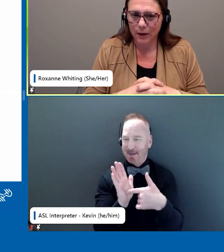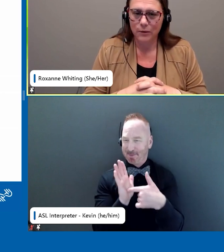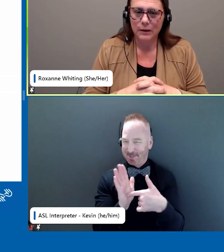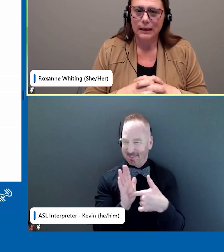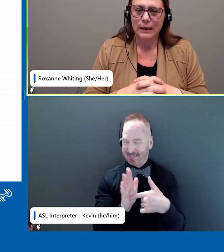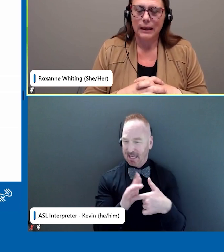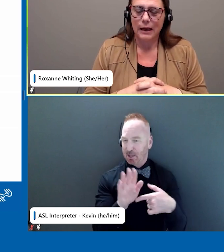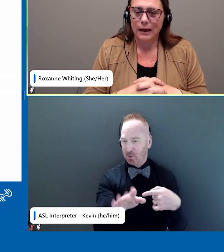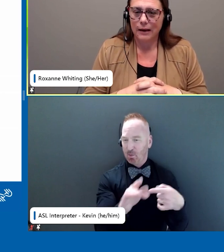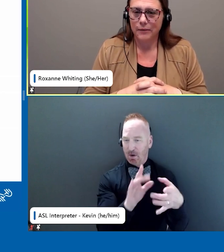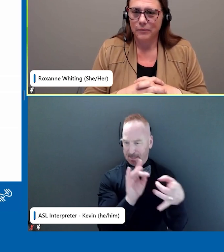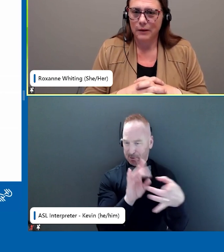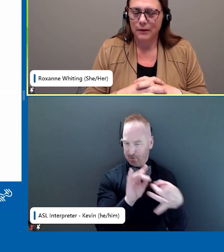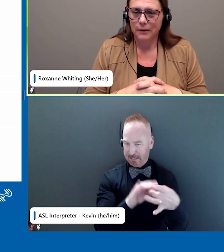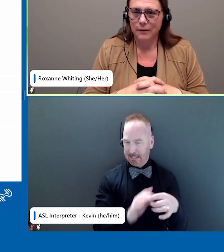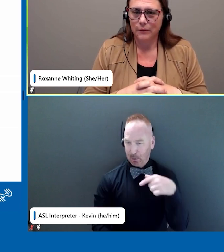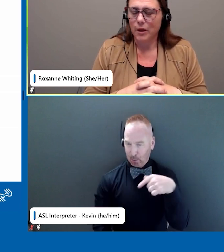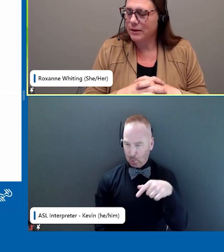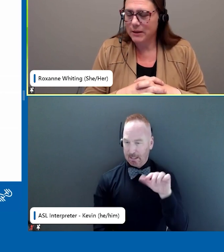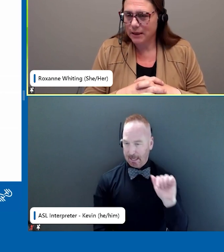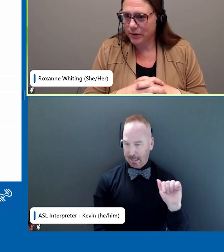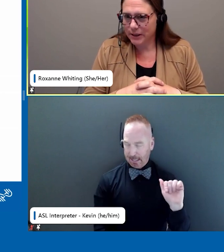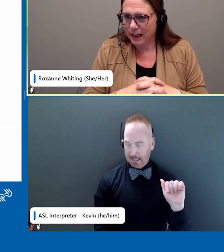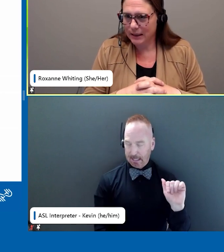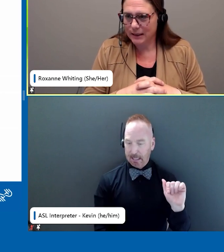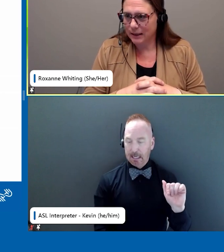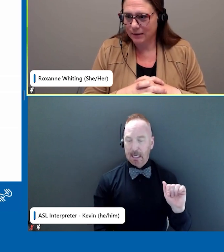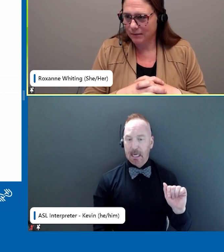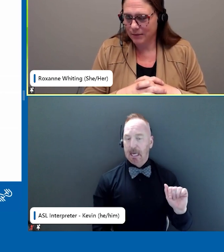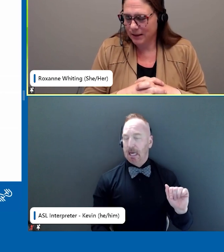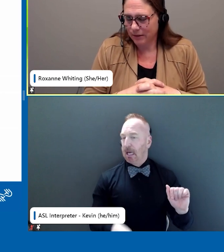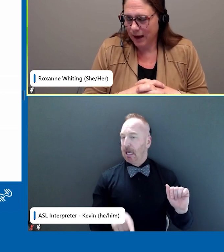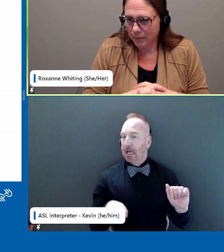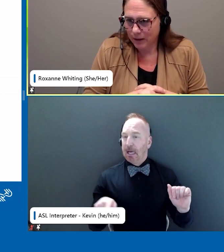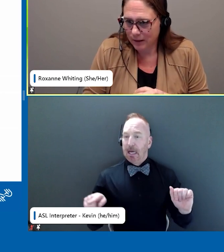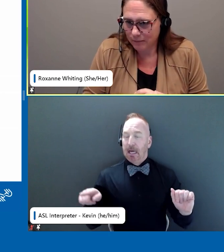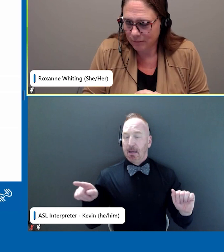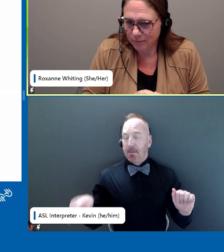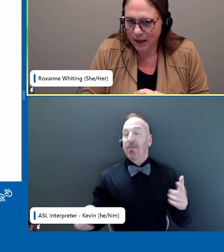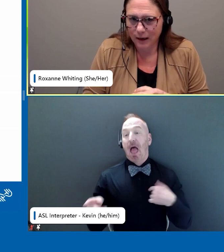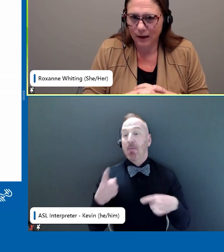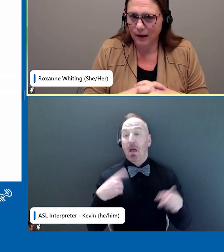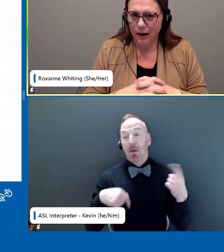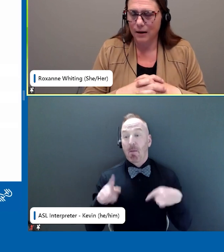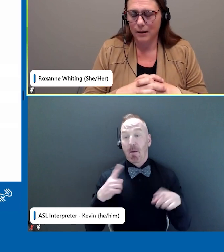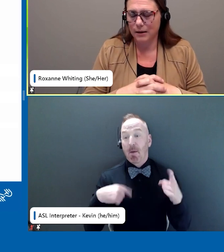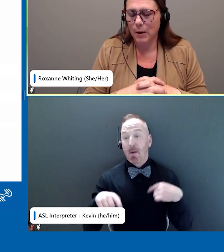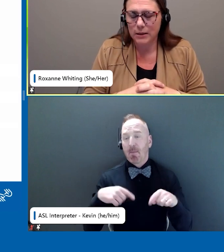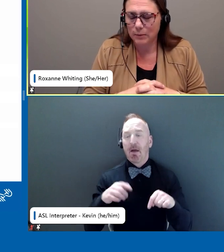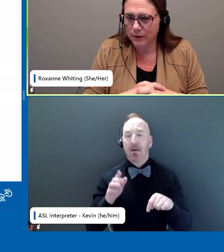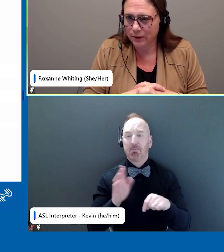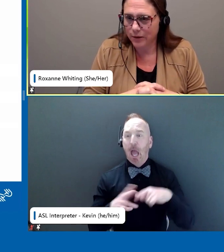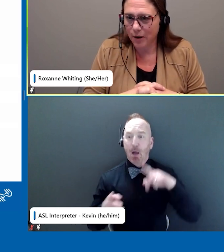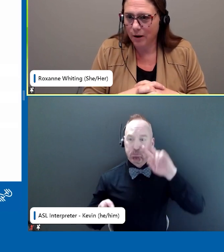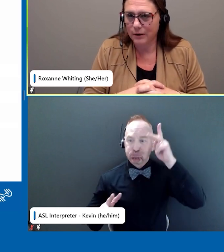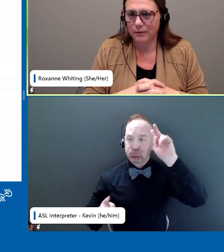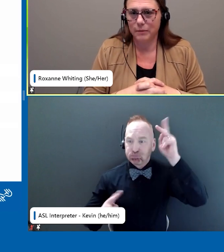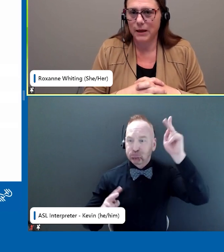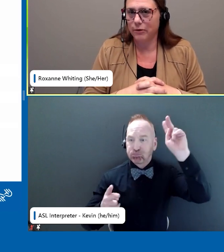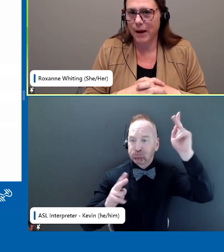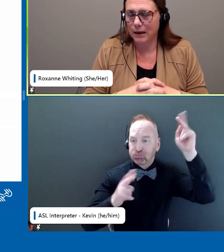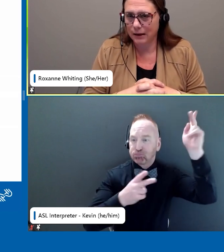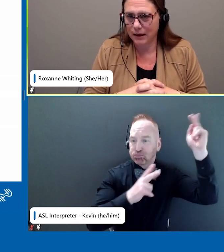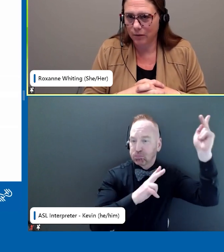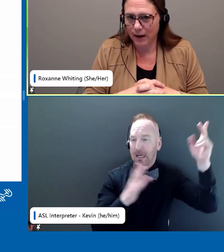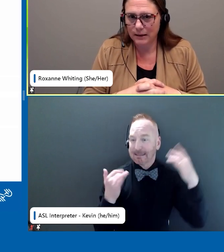speaking about, um, lots of misunderstandings can still happen, and it's possible that they're not